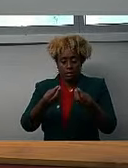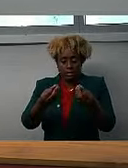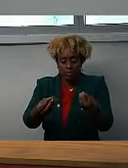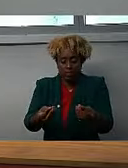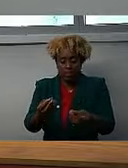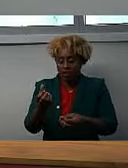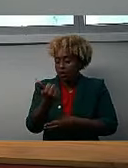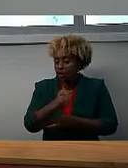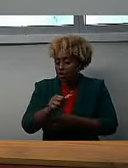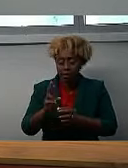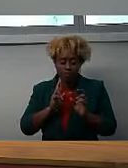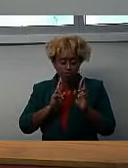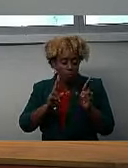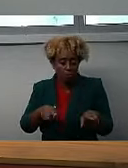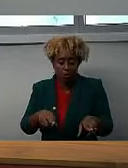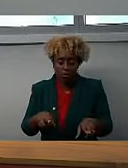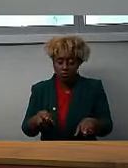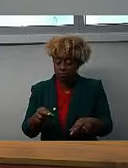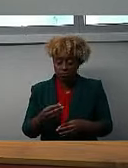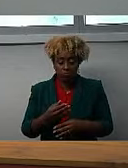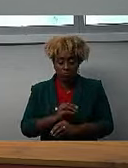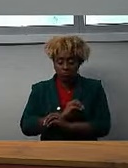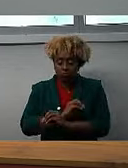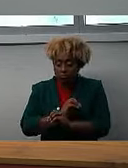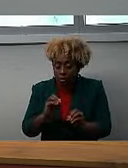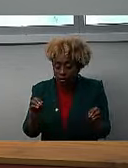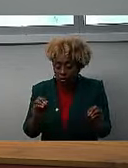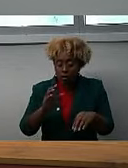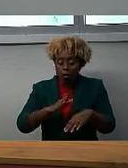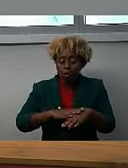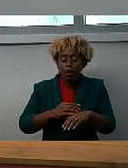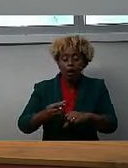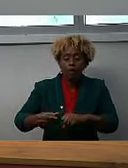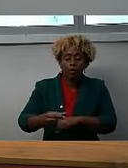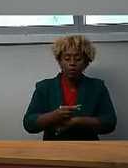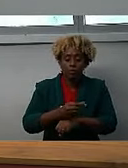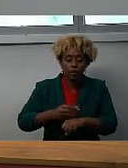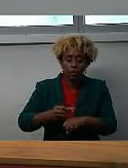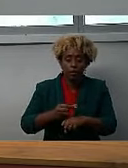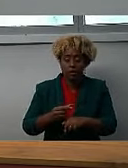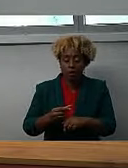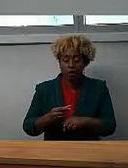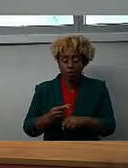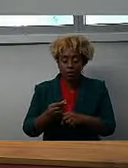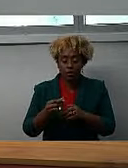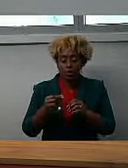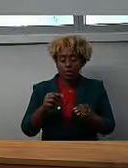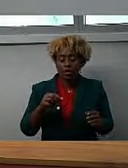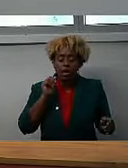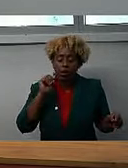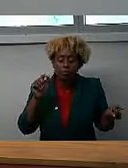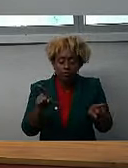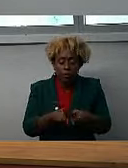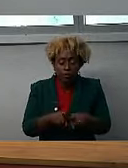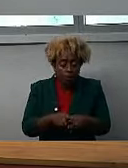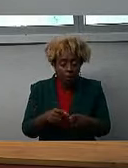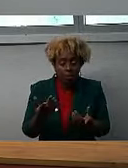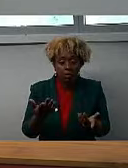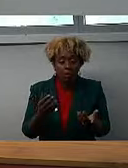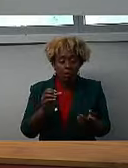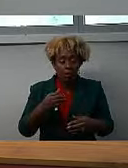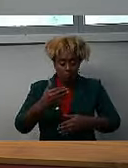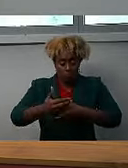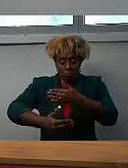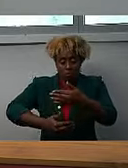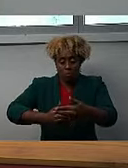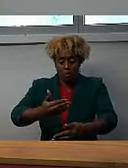report or any files on Grenada's legal or contractual obligations or Grenada's progress